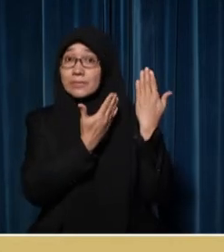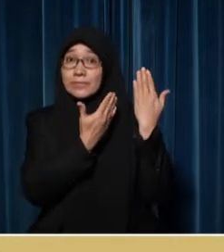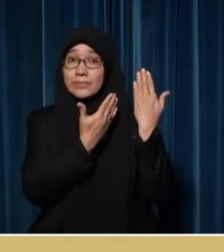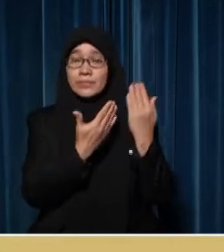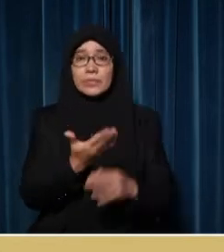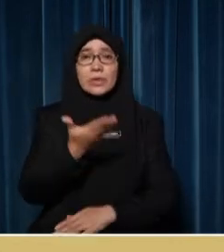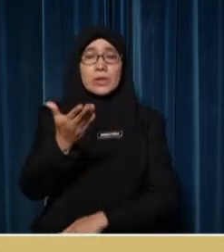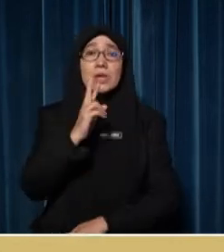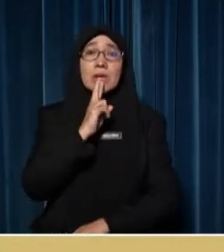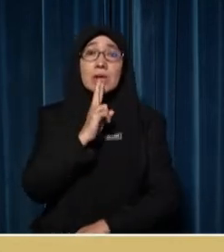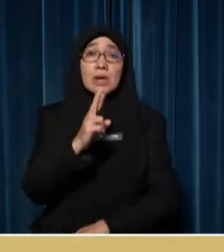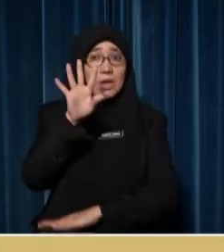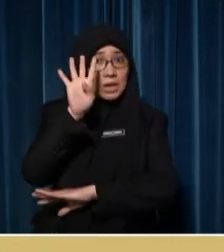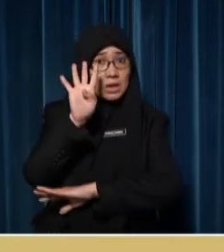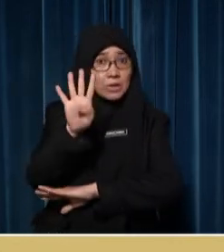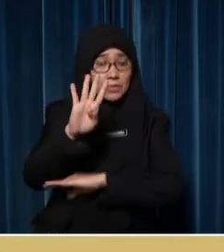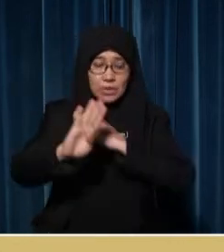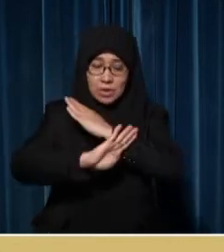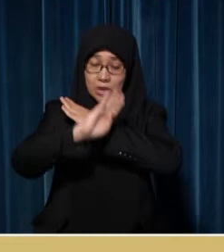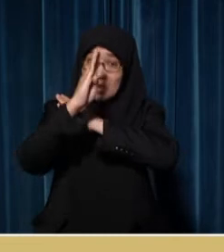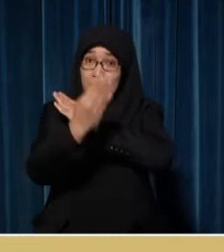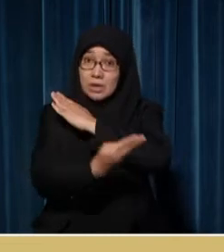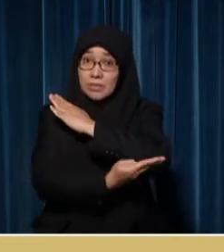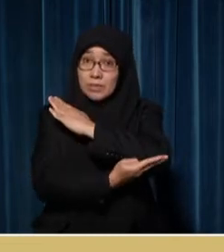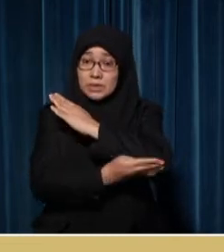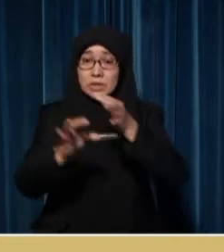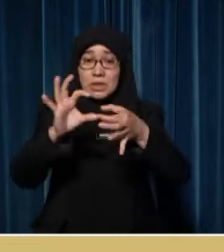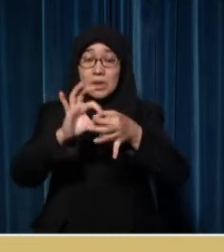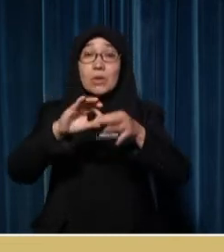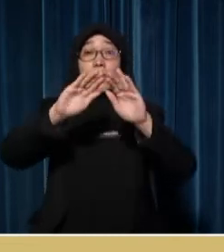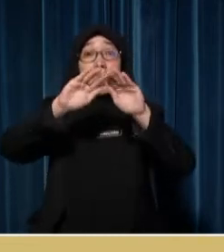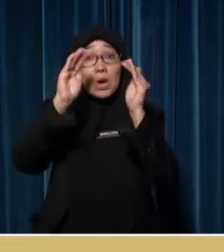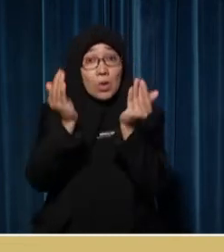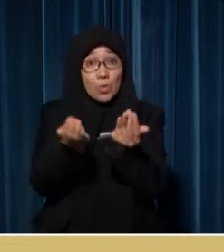There are 4 baskets of balls.